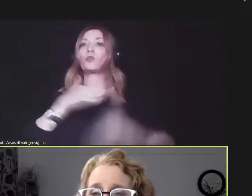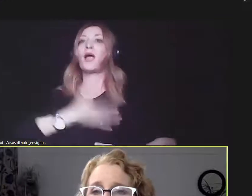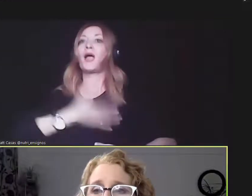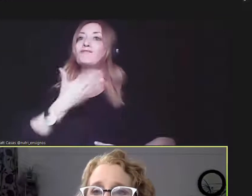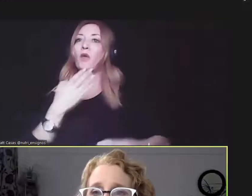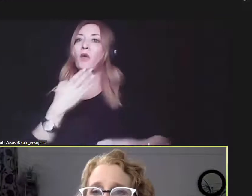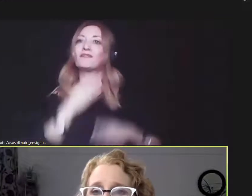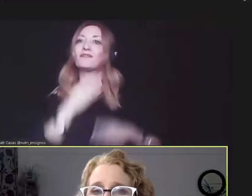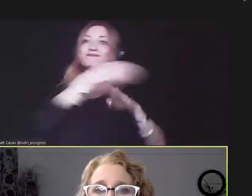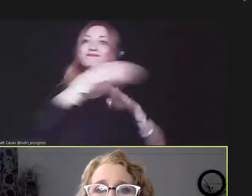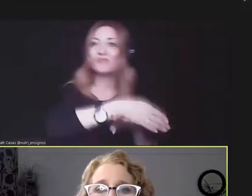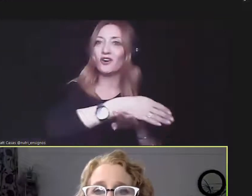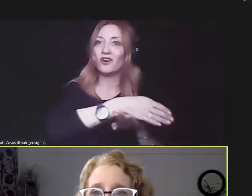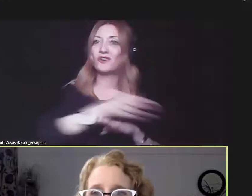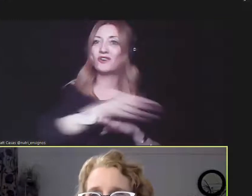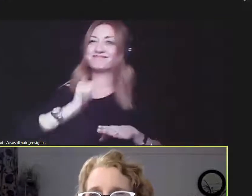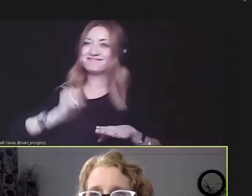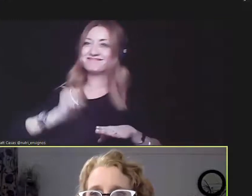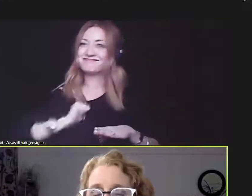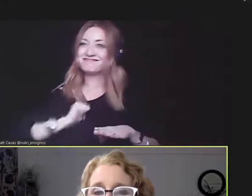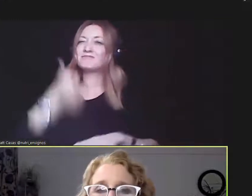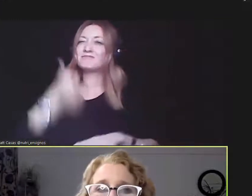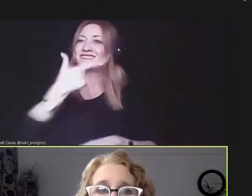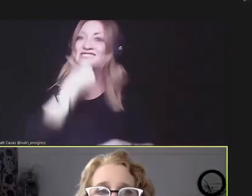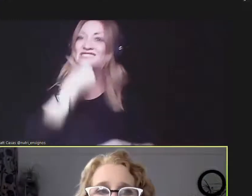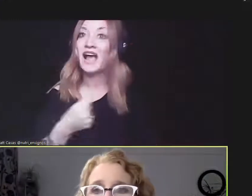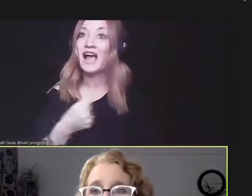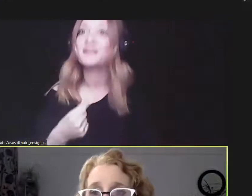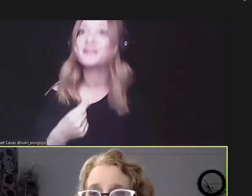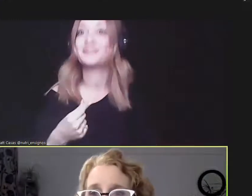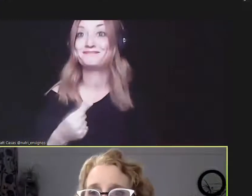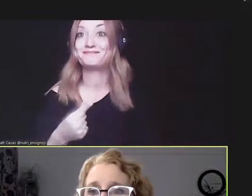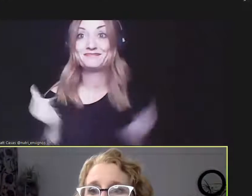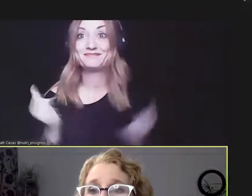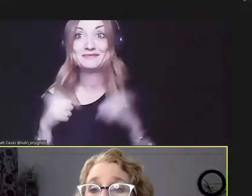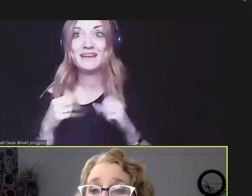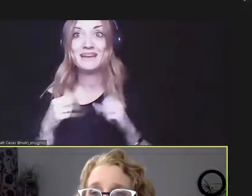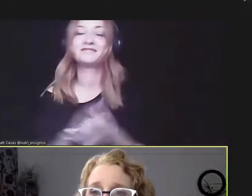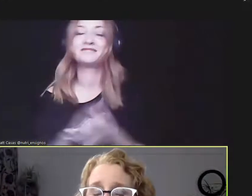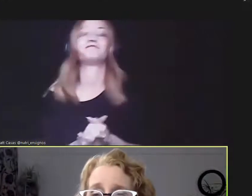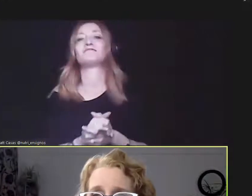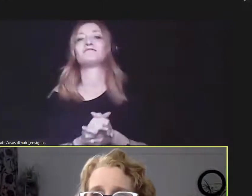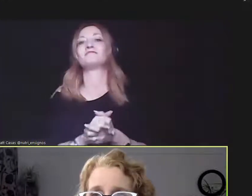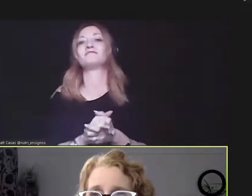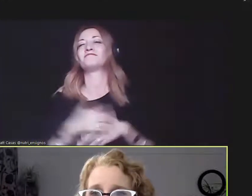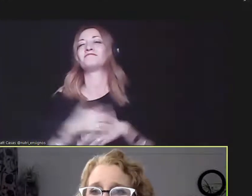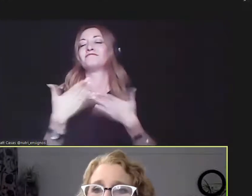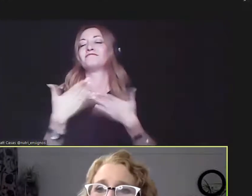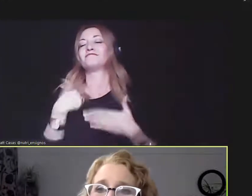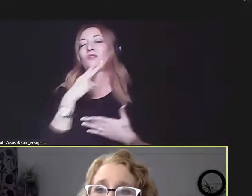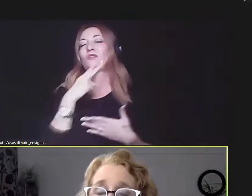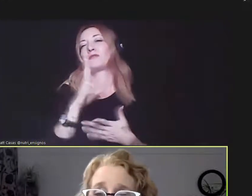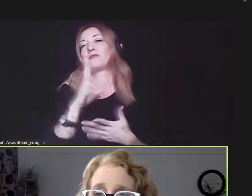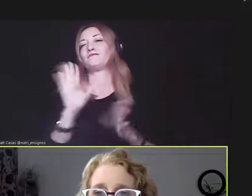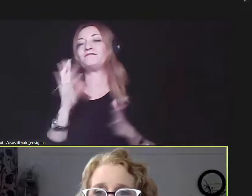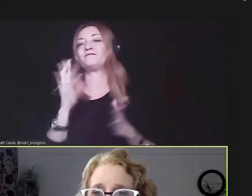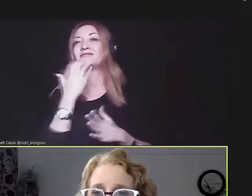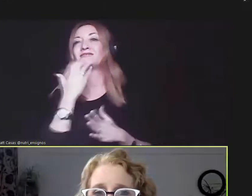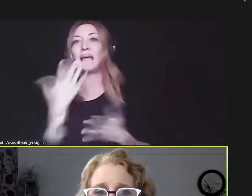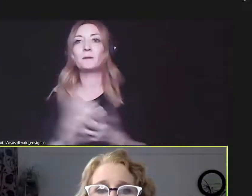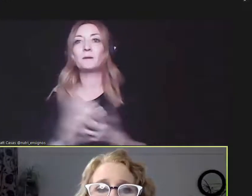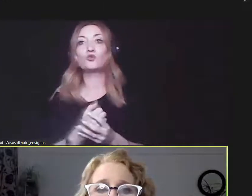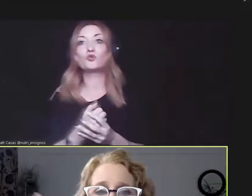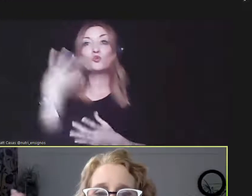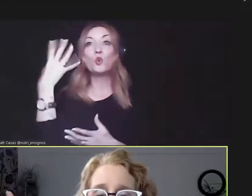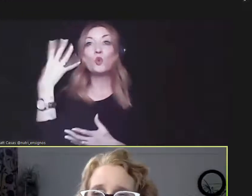40% of adults can suffer from constipation. And